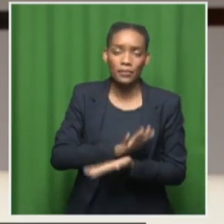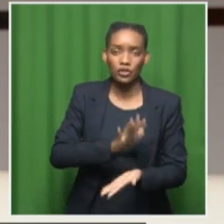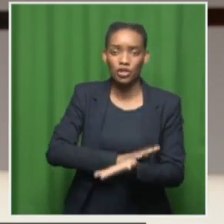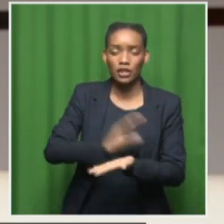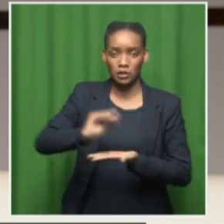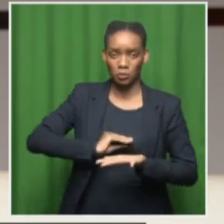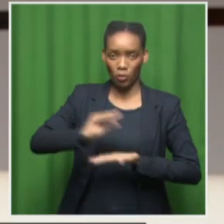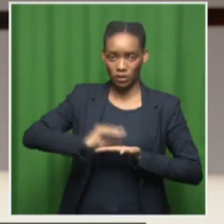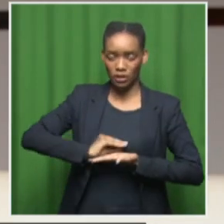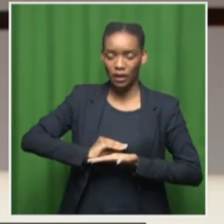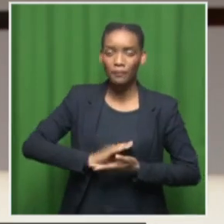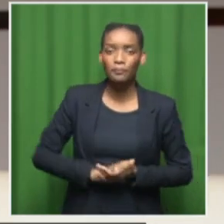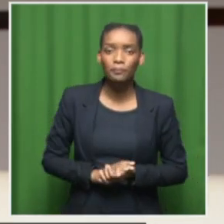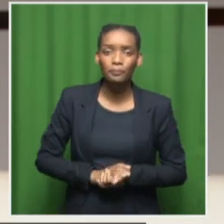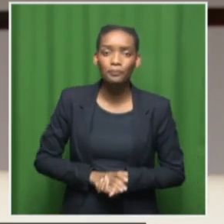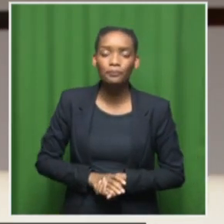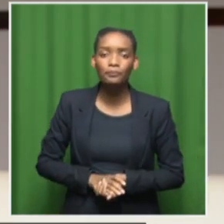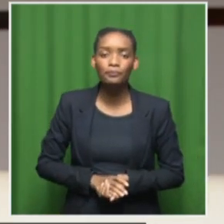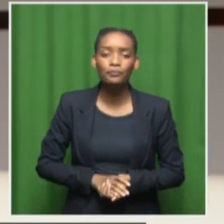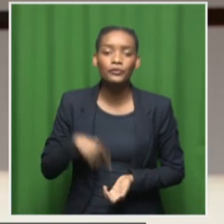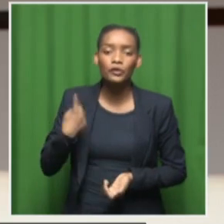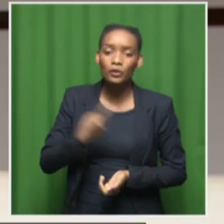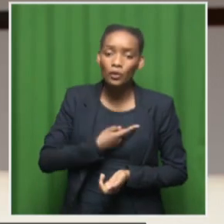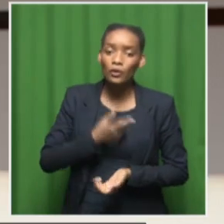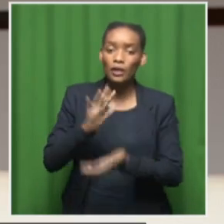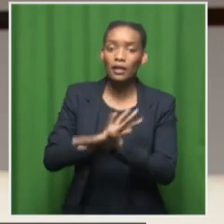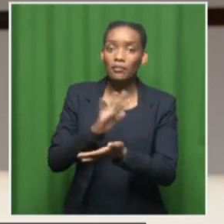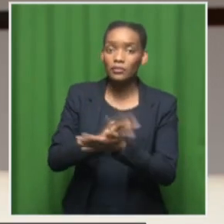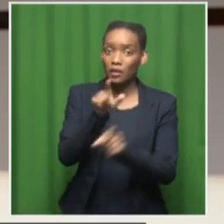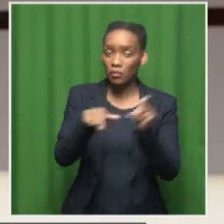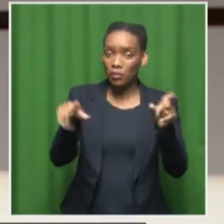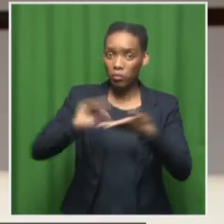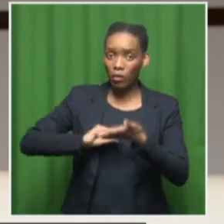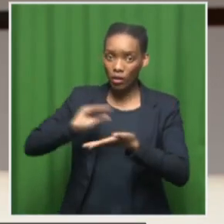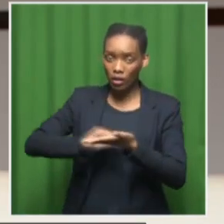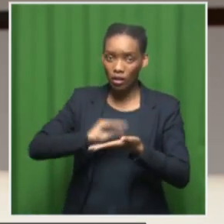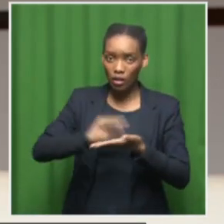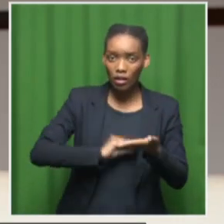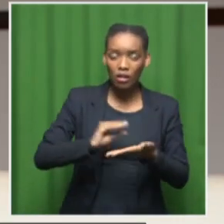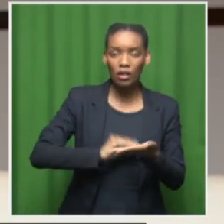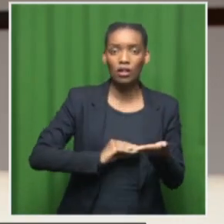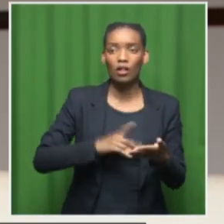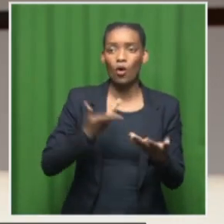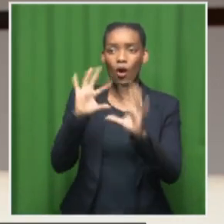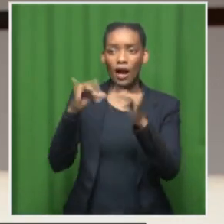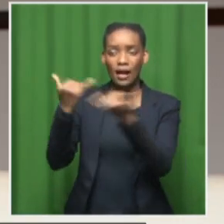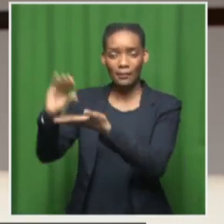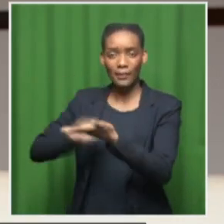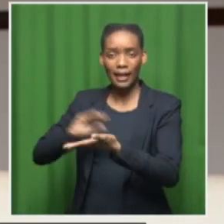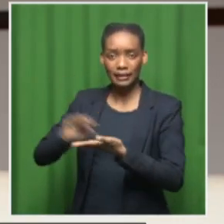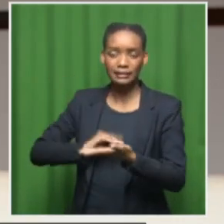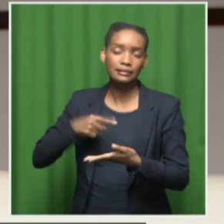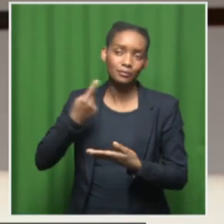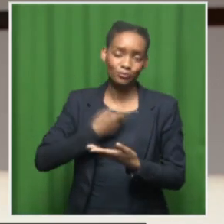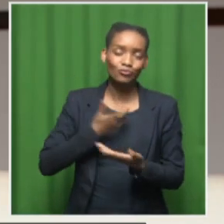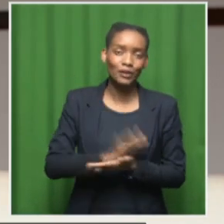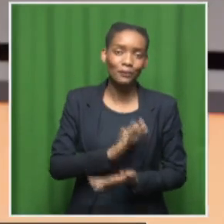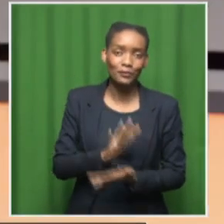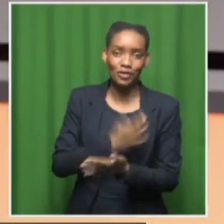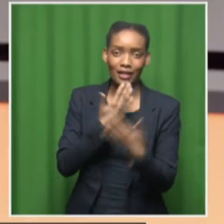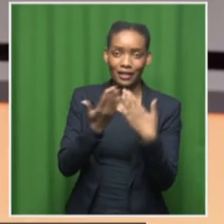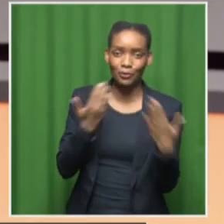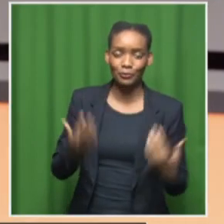and very grateful for the sponsors and people who have just given out of their own pockets to make this happen. So you're